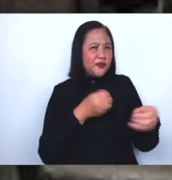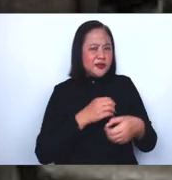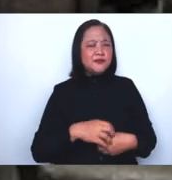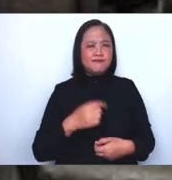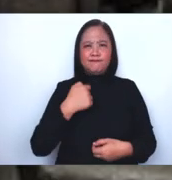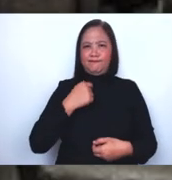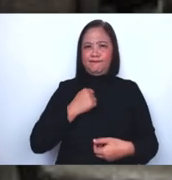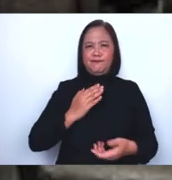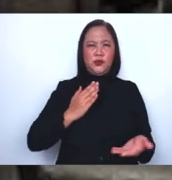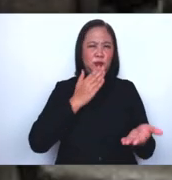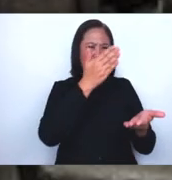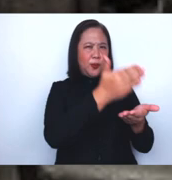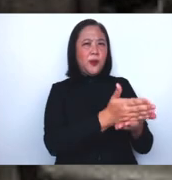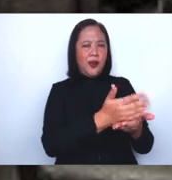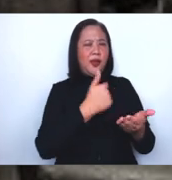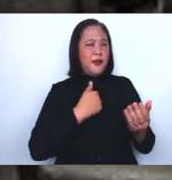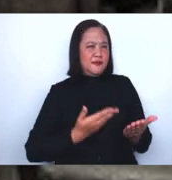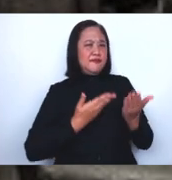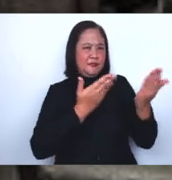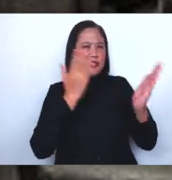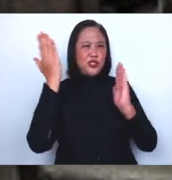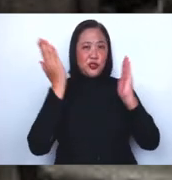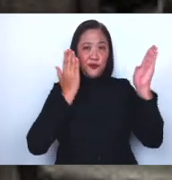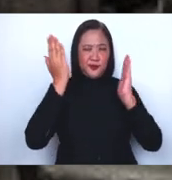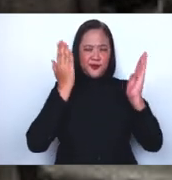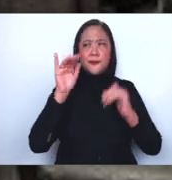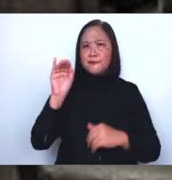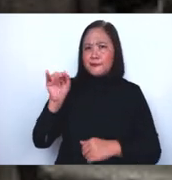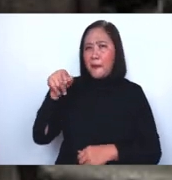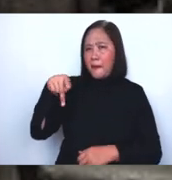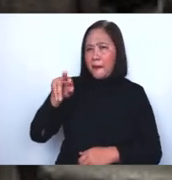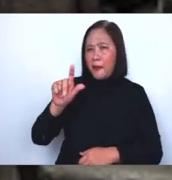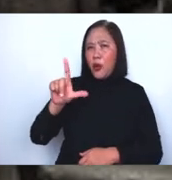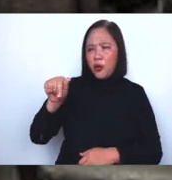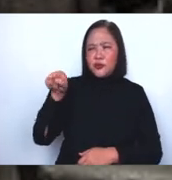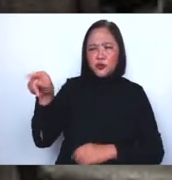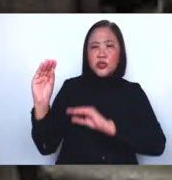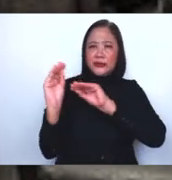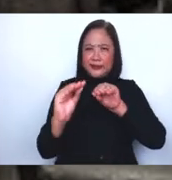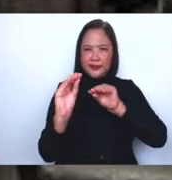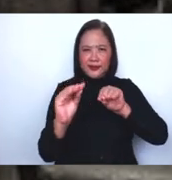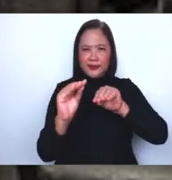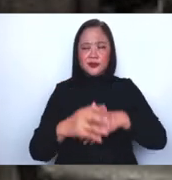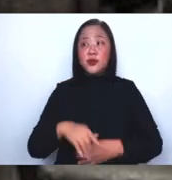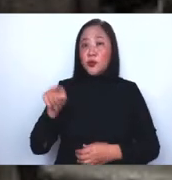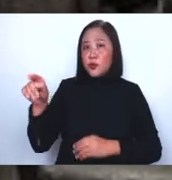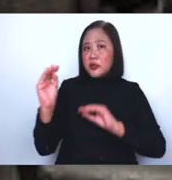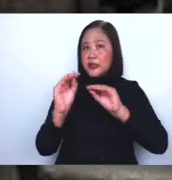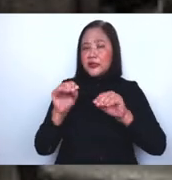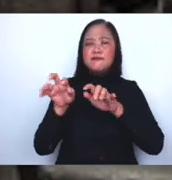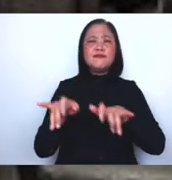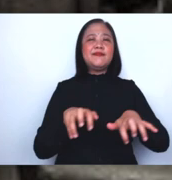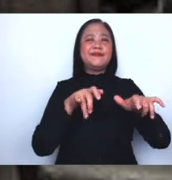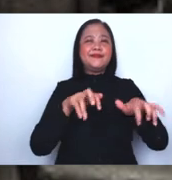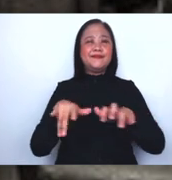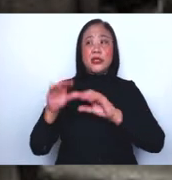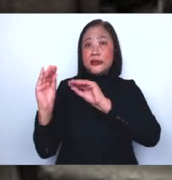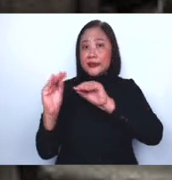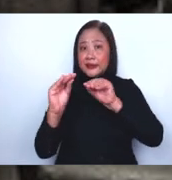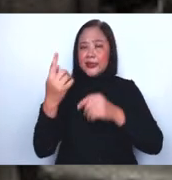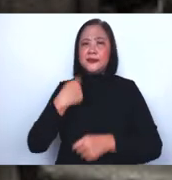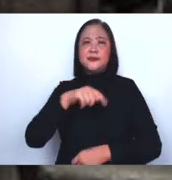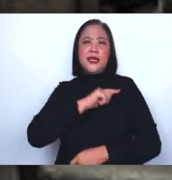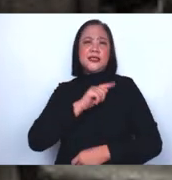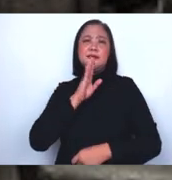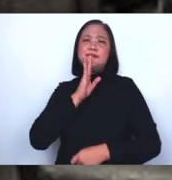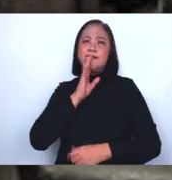shall go there and offer my services. And Paula, you will give lessons. Lessons in the piano, lessons in